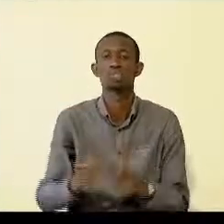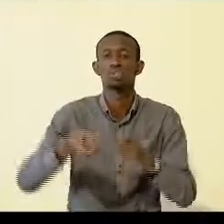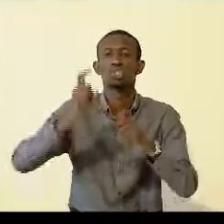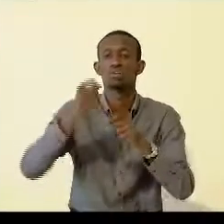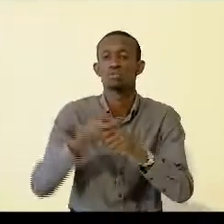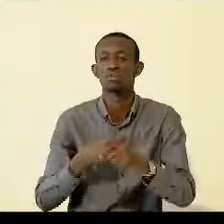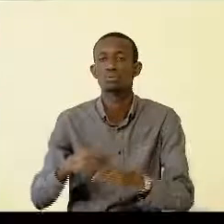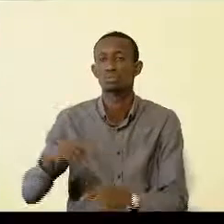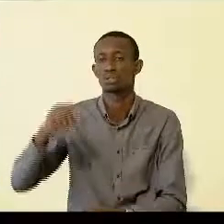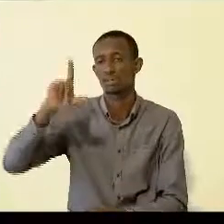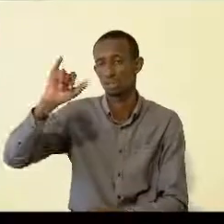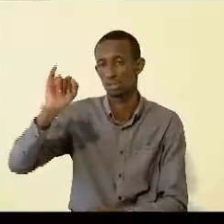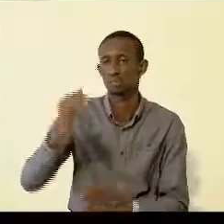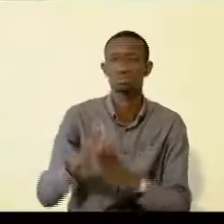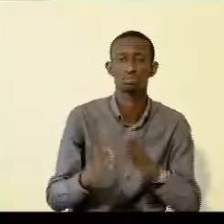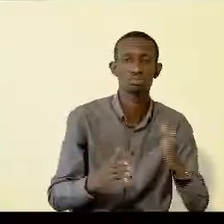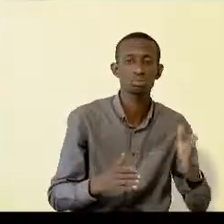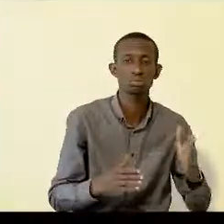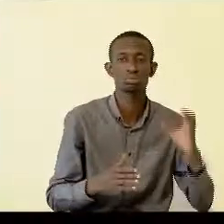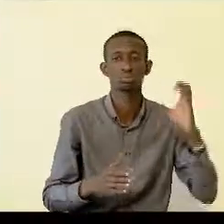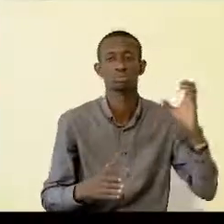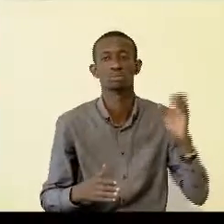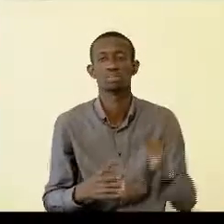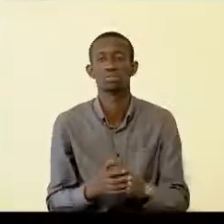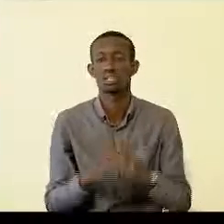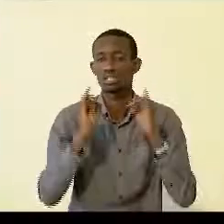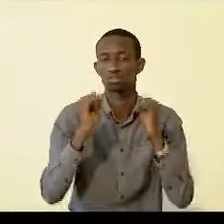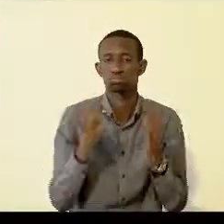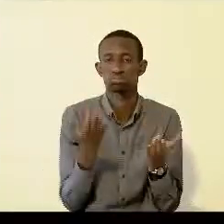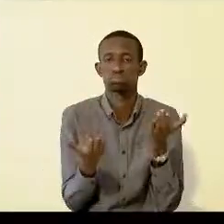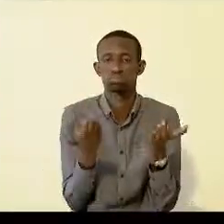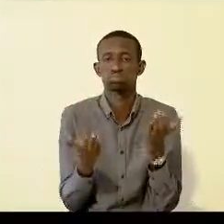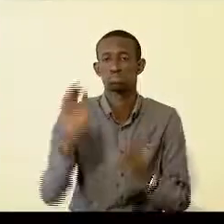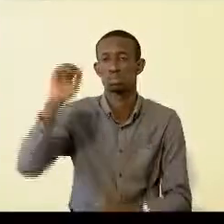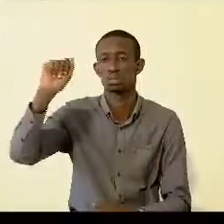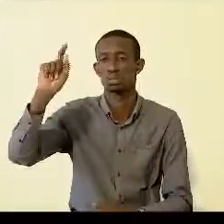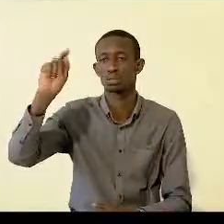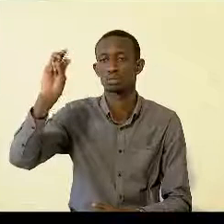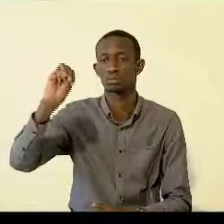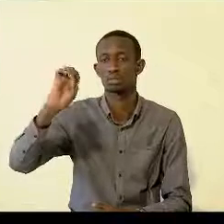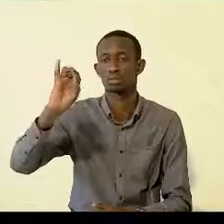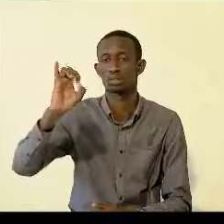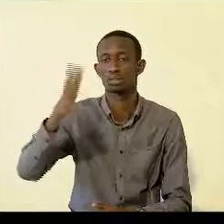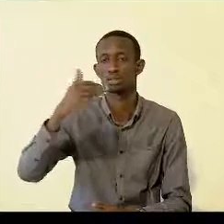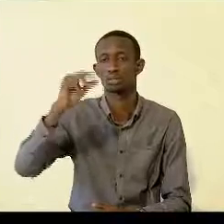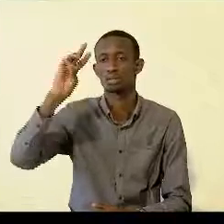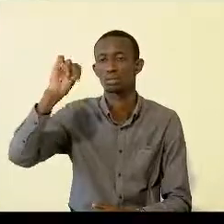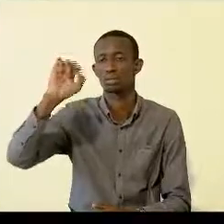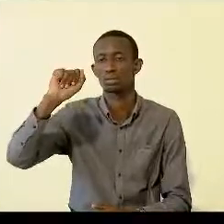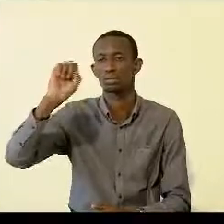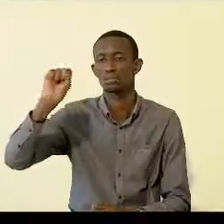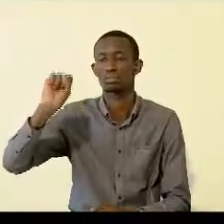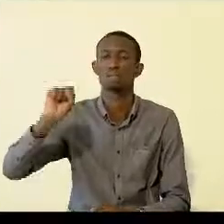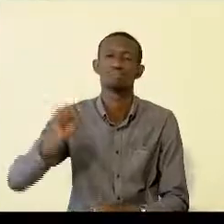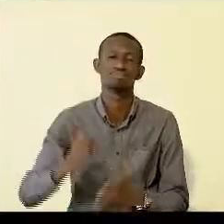mass increases. As the atomic mass increases. So the size increases, yes, but the